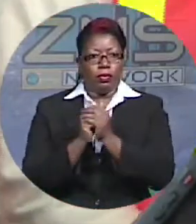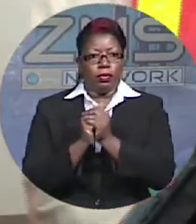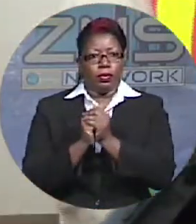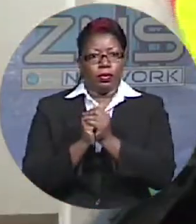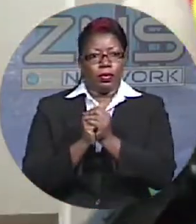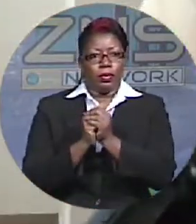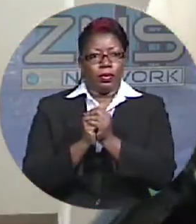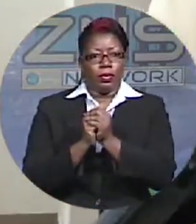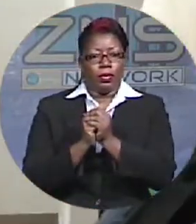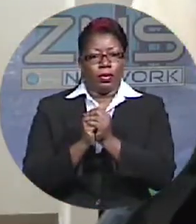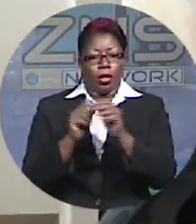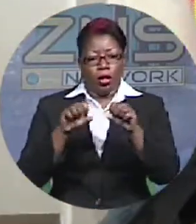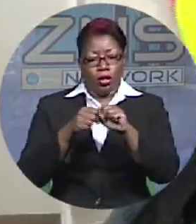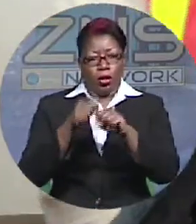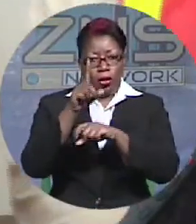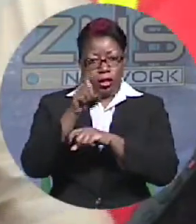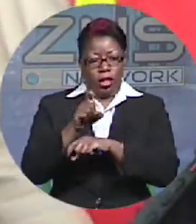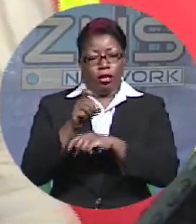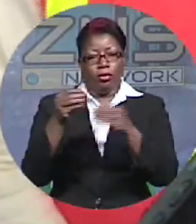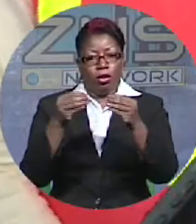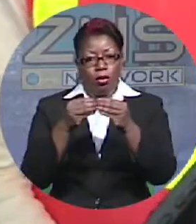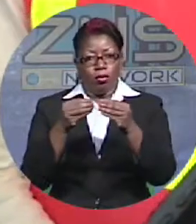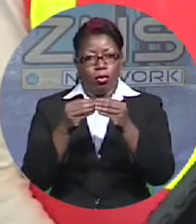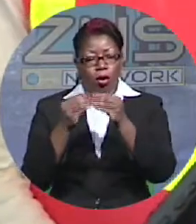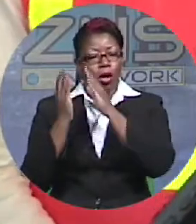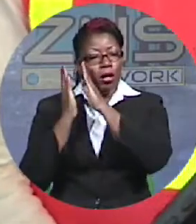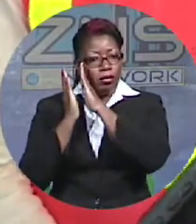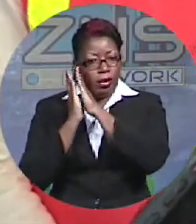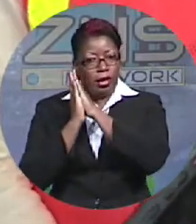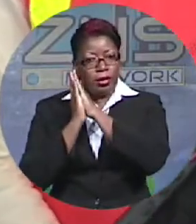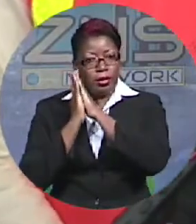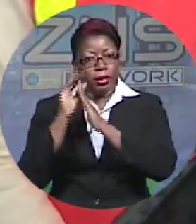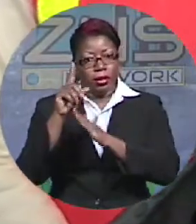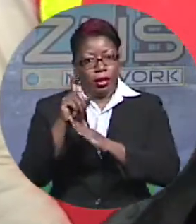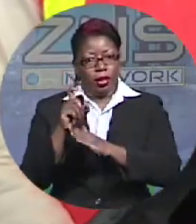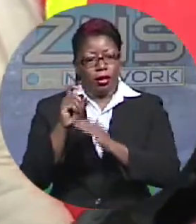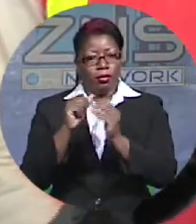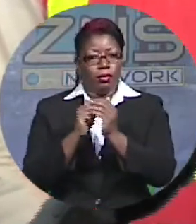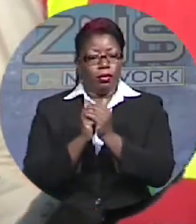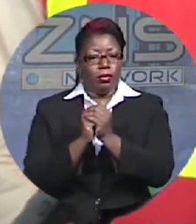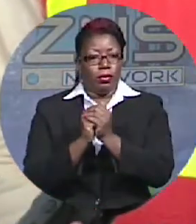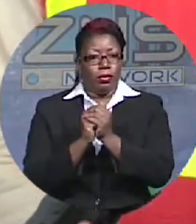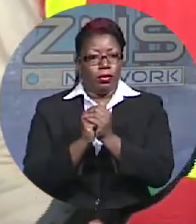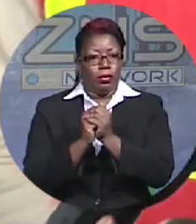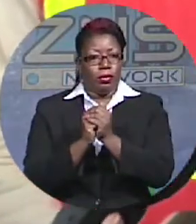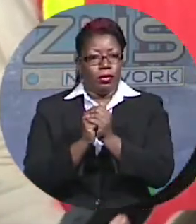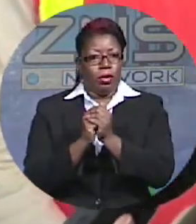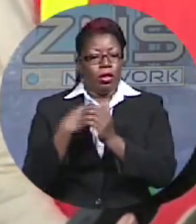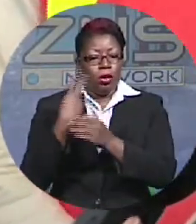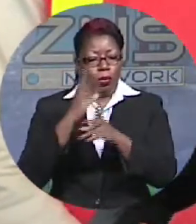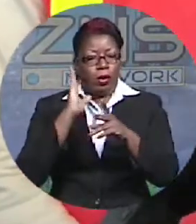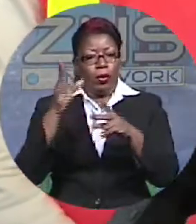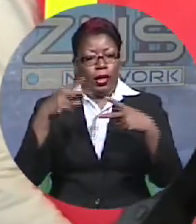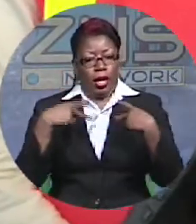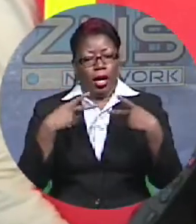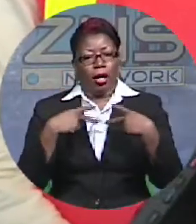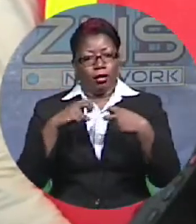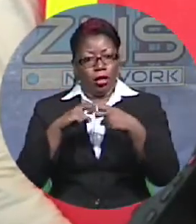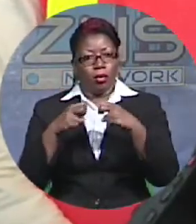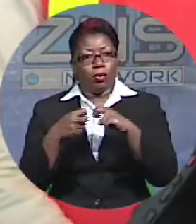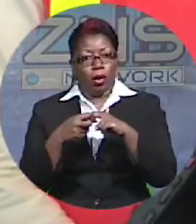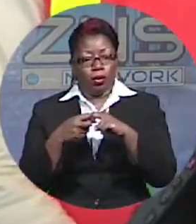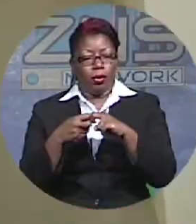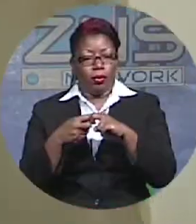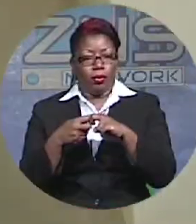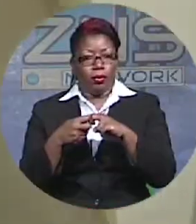so the need for ICU beds is much more, and so we will probably still have the issue, but not to the same extent